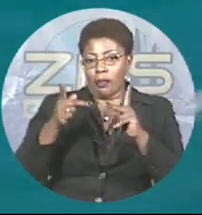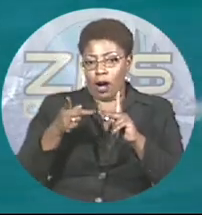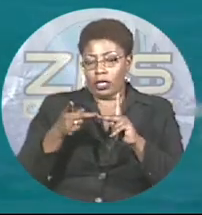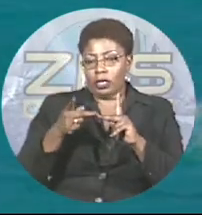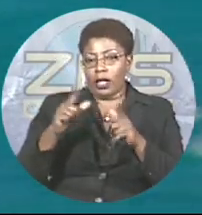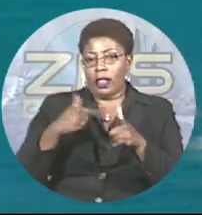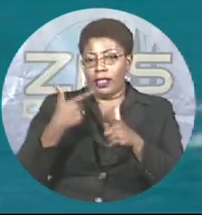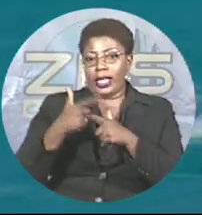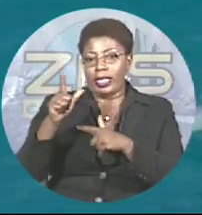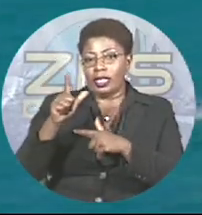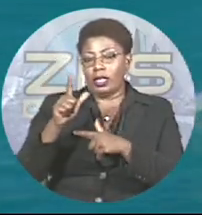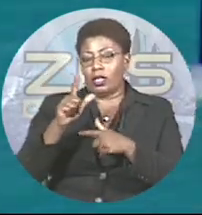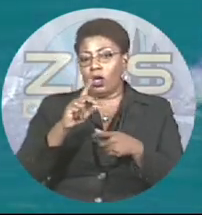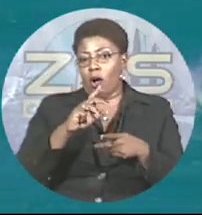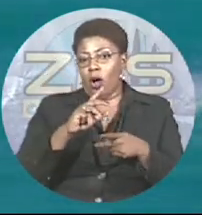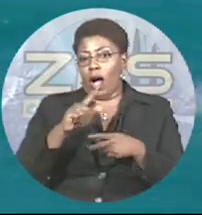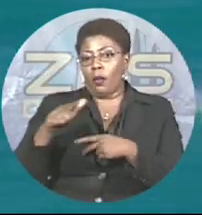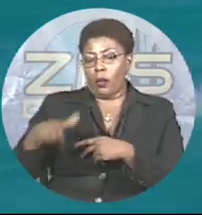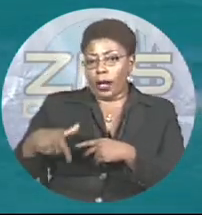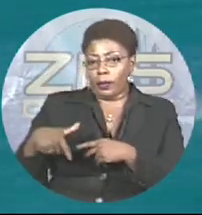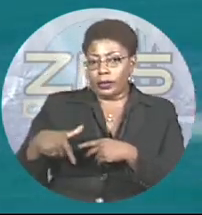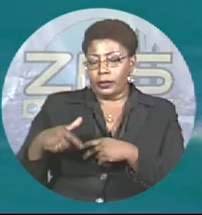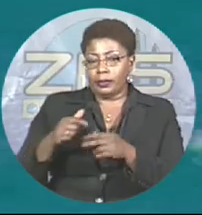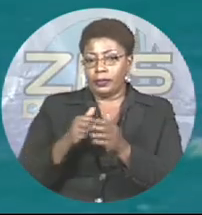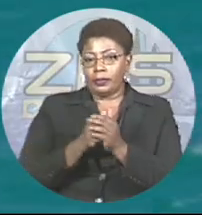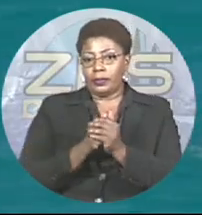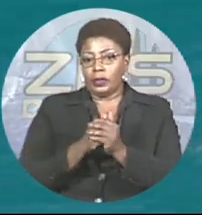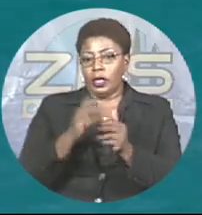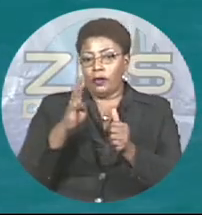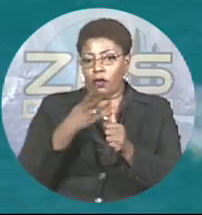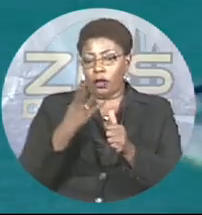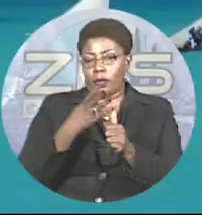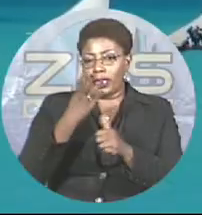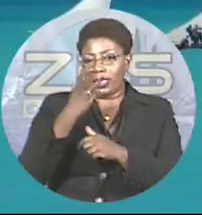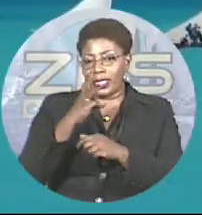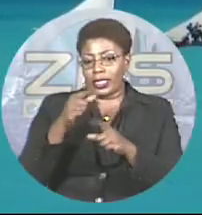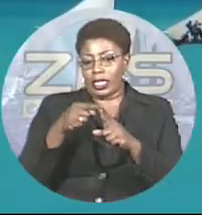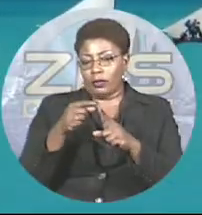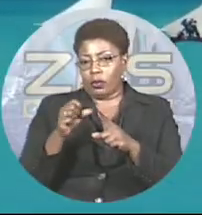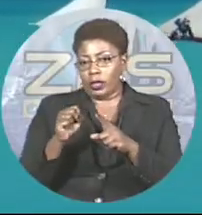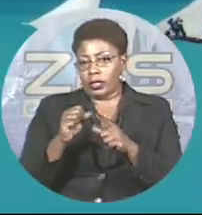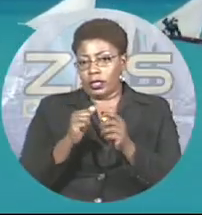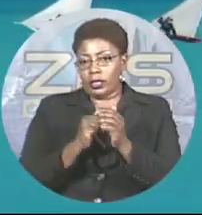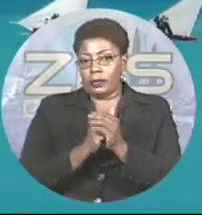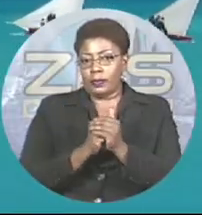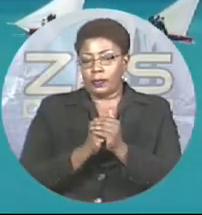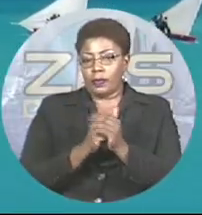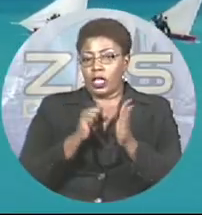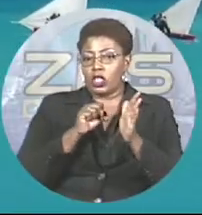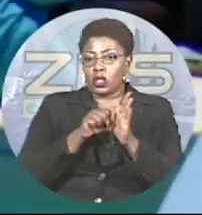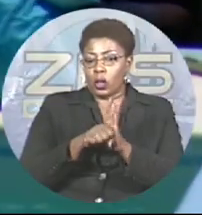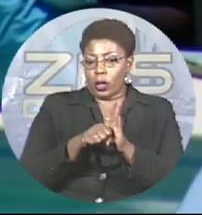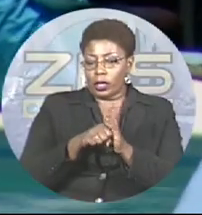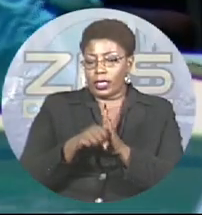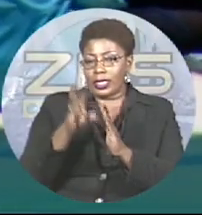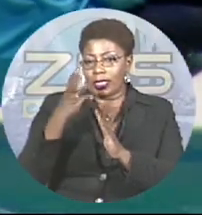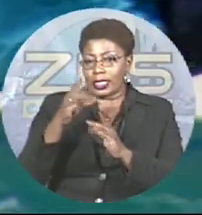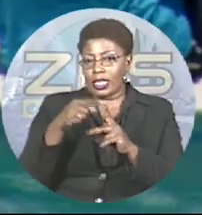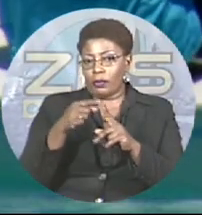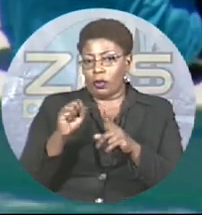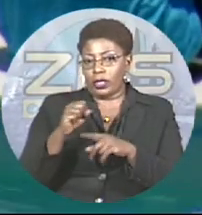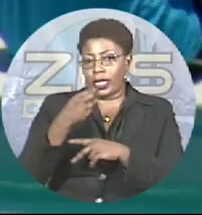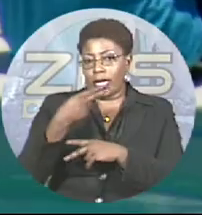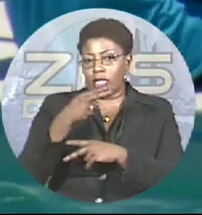Legal Weapon, third place, 18 points. Smashy, fourth place, 16 points. Slaughter, fifth place, 15 points.